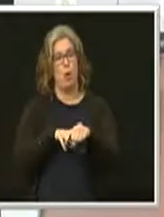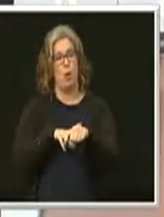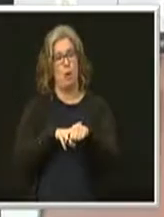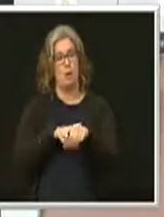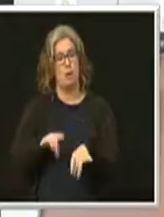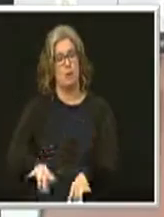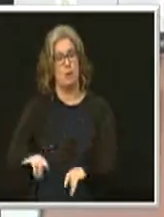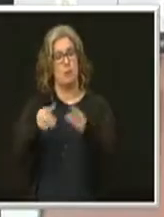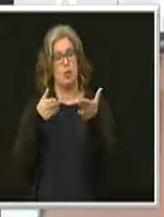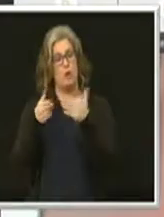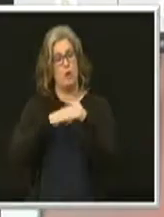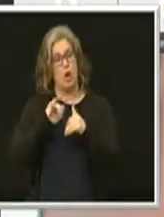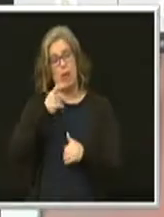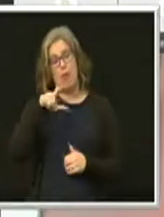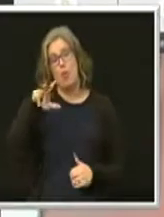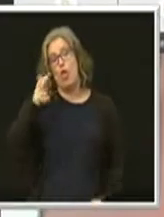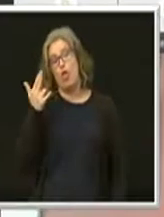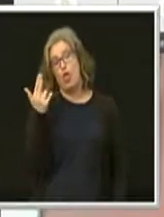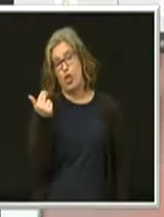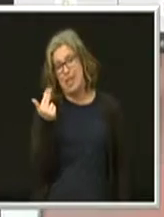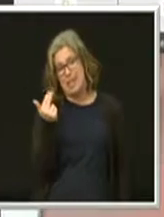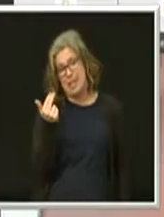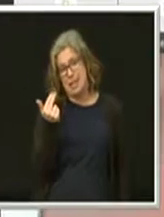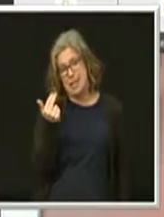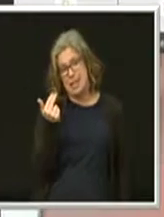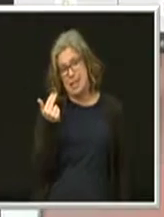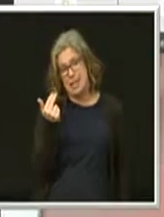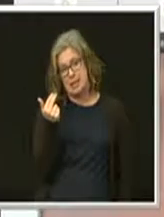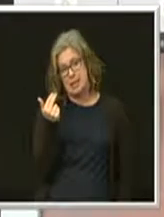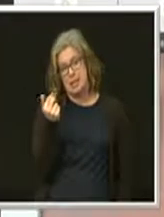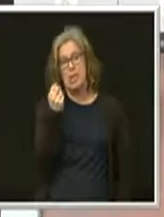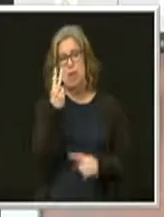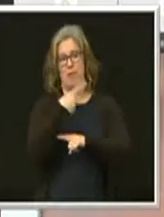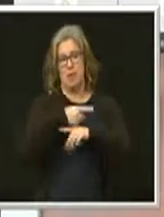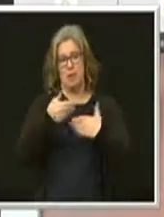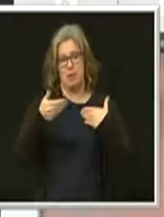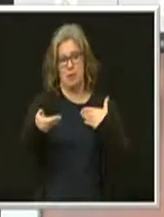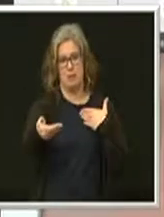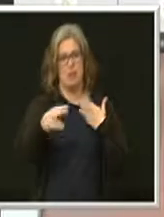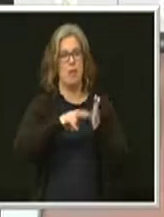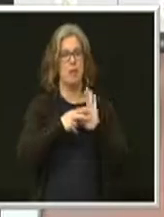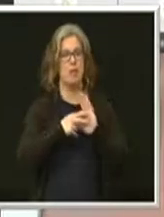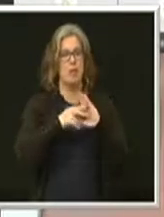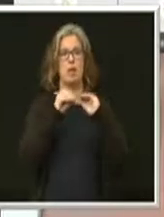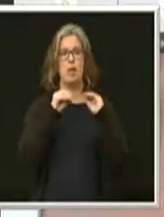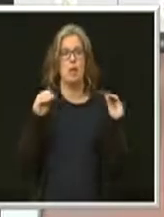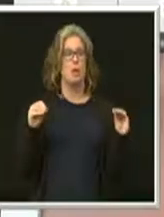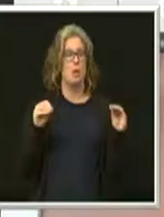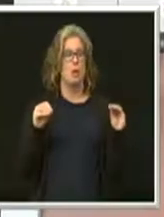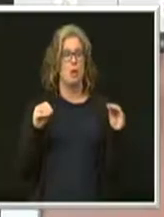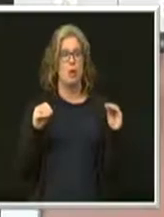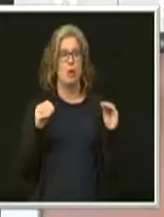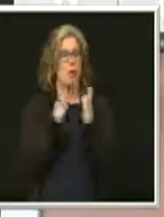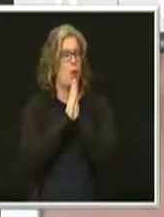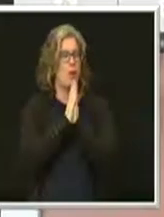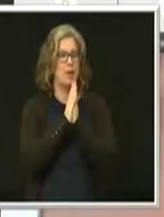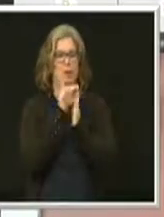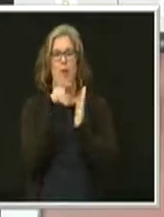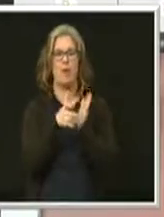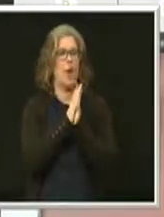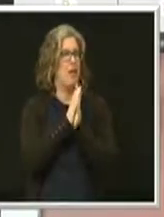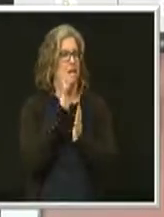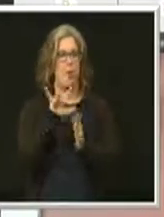collection service on April 13th, 12 days from now. This means no requests will be